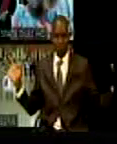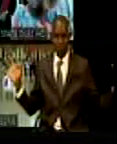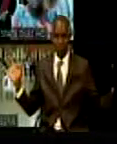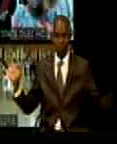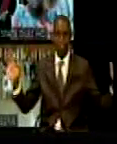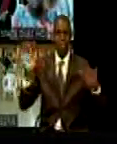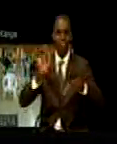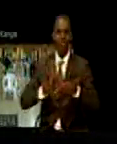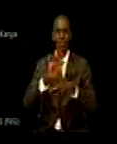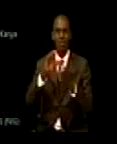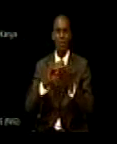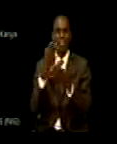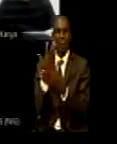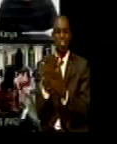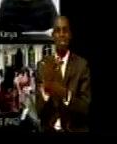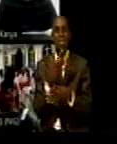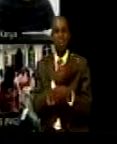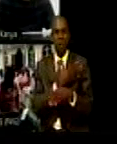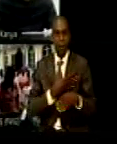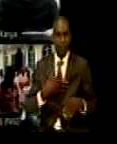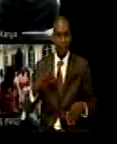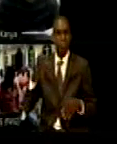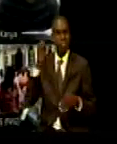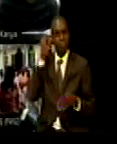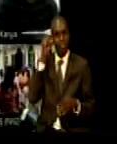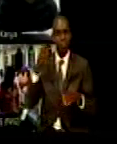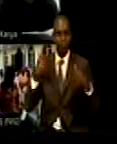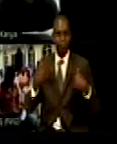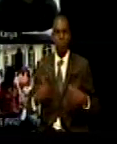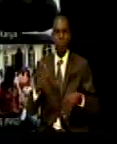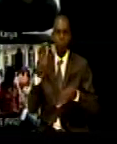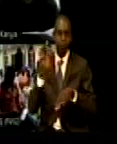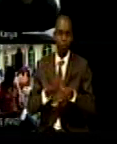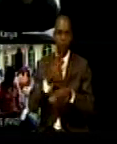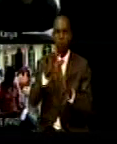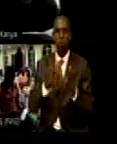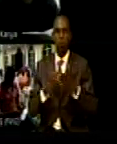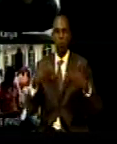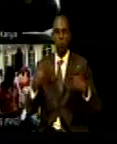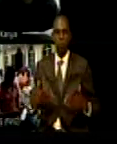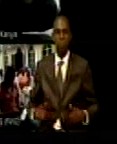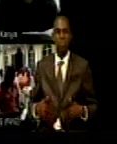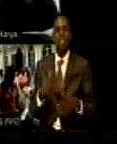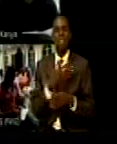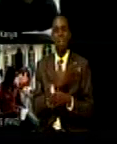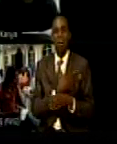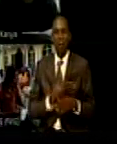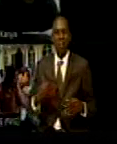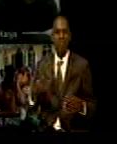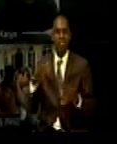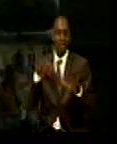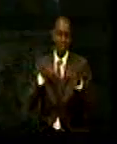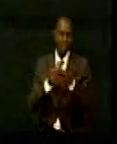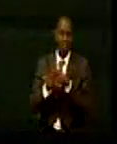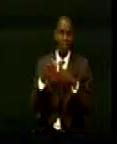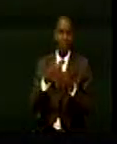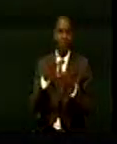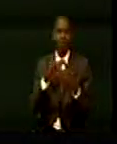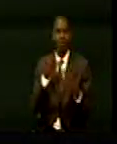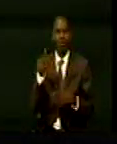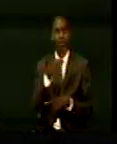head. And his trunk, his body gets into your body. And his legs get into your legs. And now you